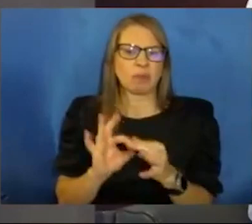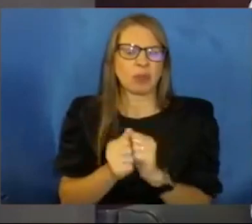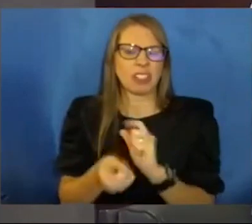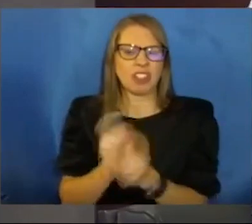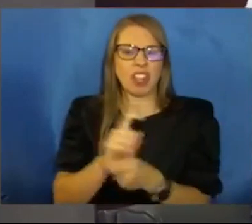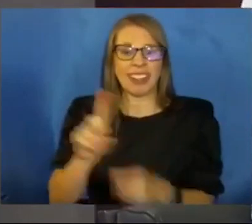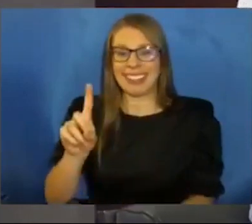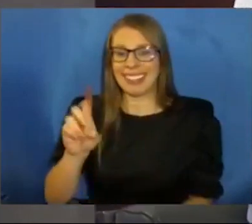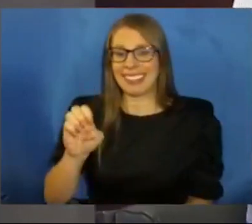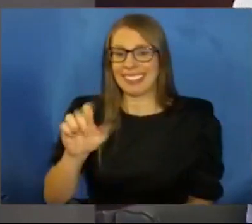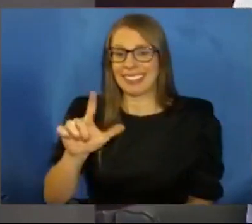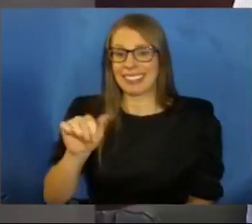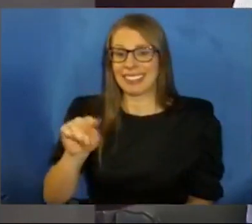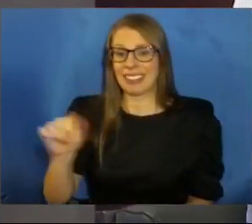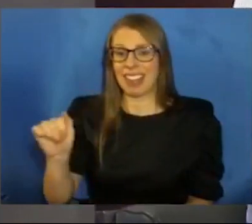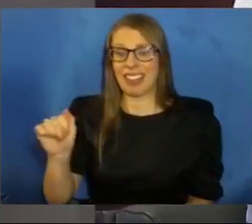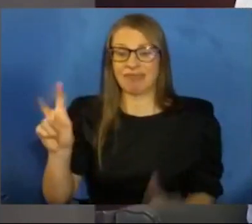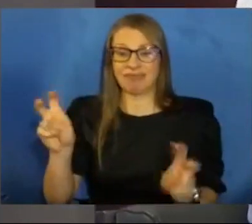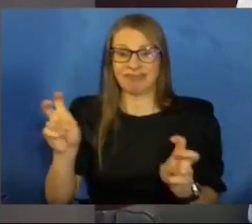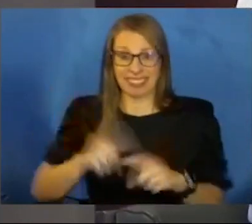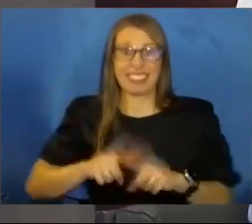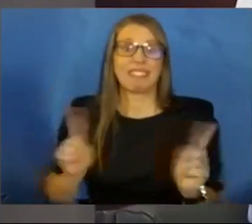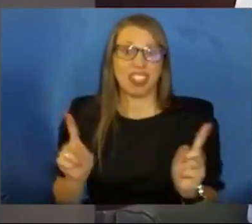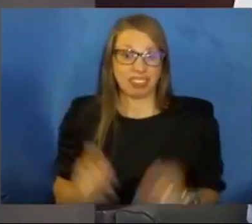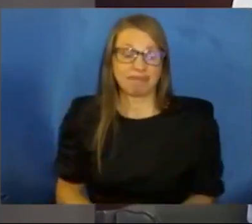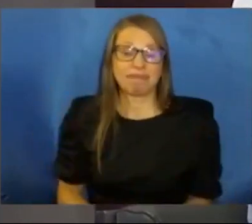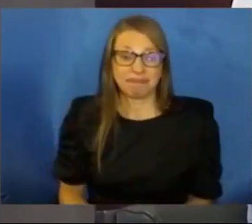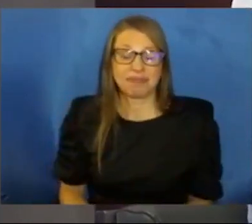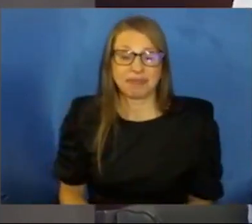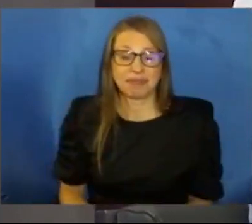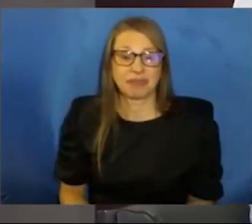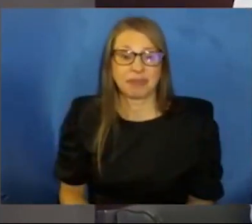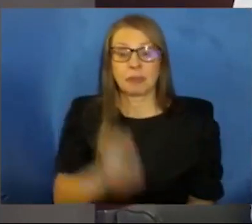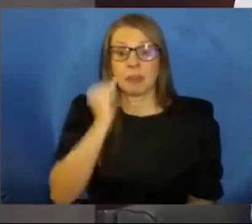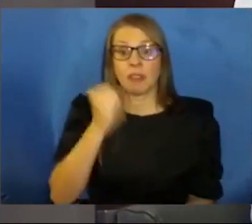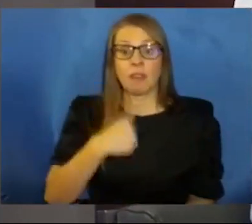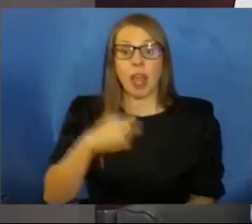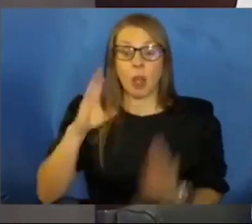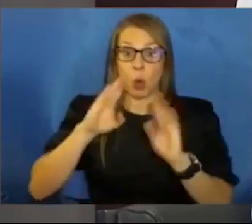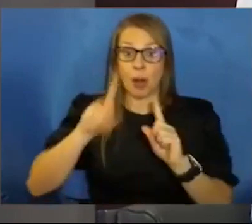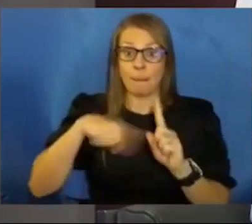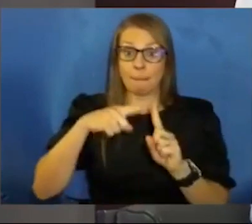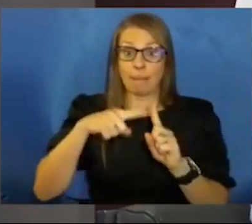with masks. And we know that the air handling systems on airplanes, for example, are very good. So